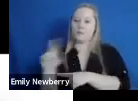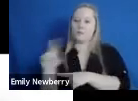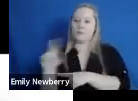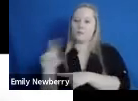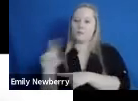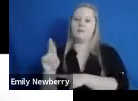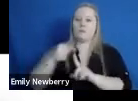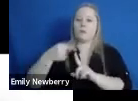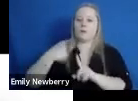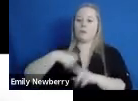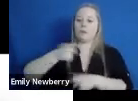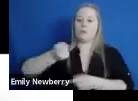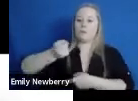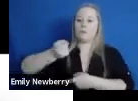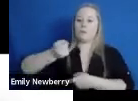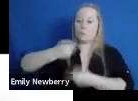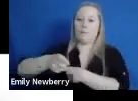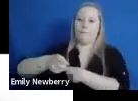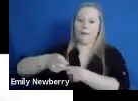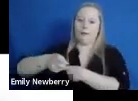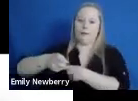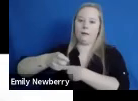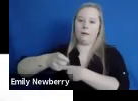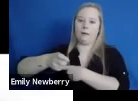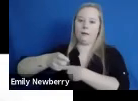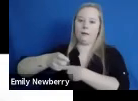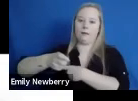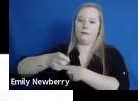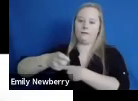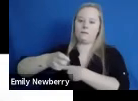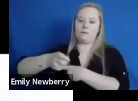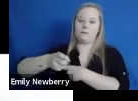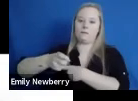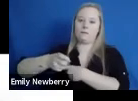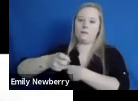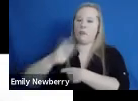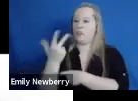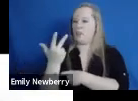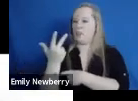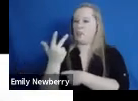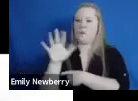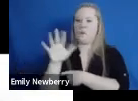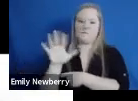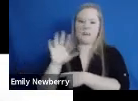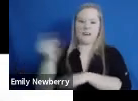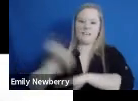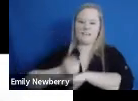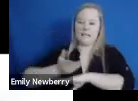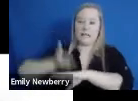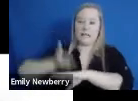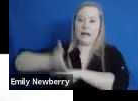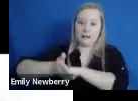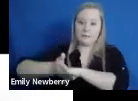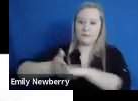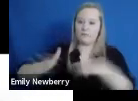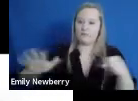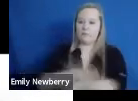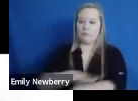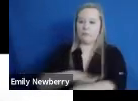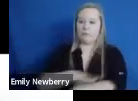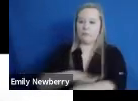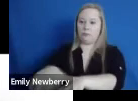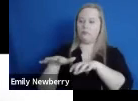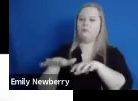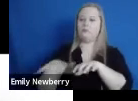replants. So our replants came in another 35 days later, and the whole thing, we get back